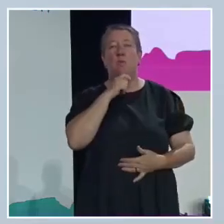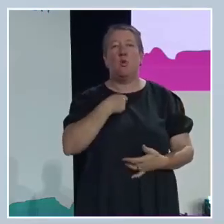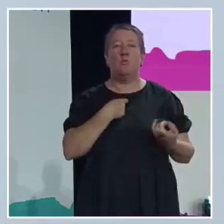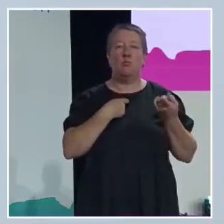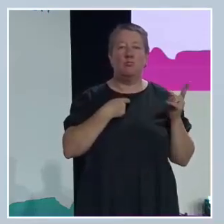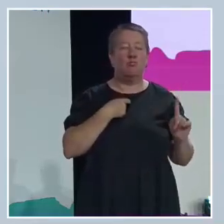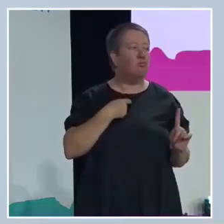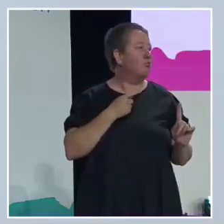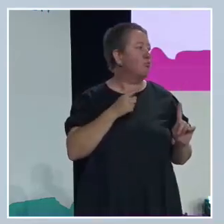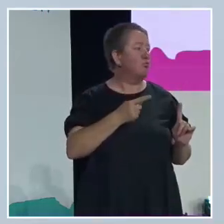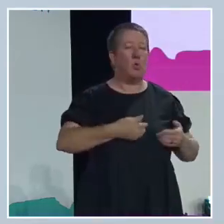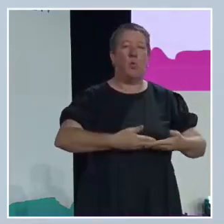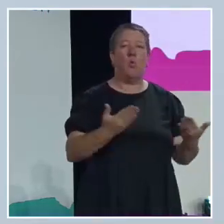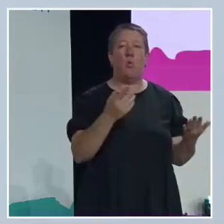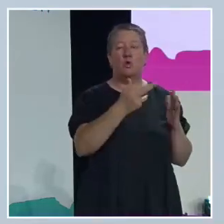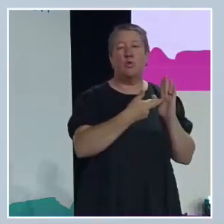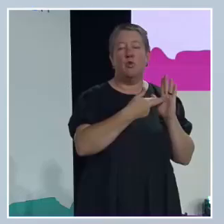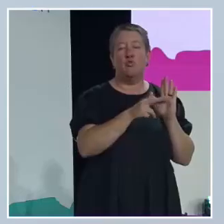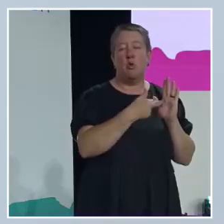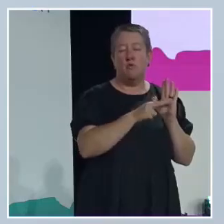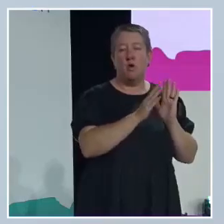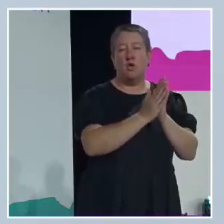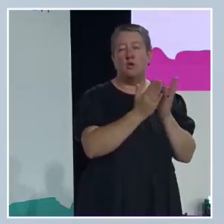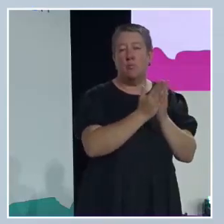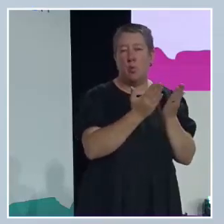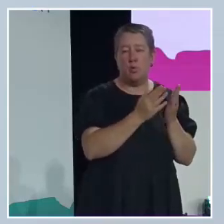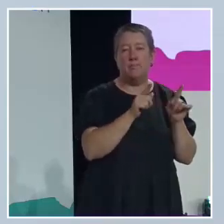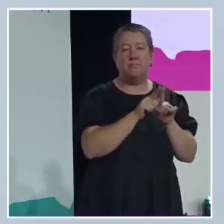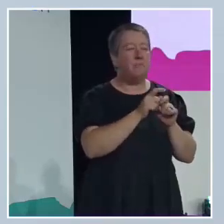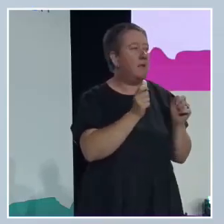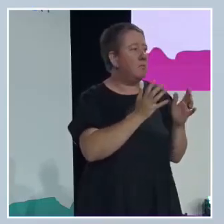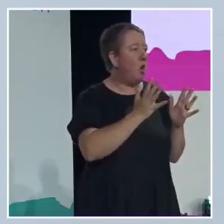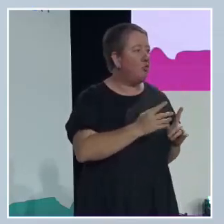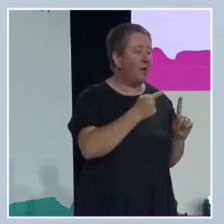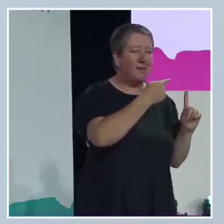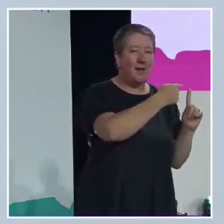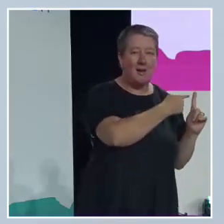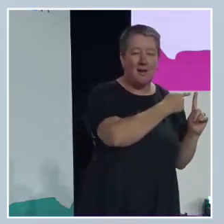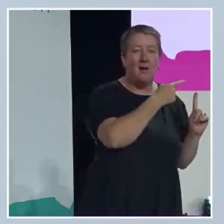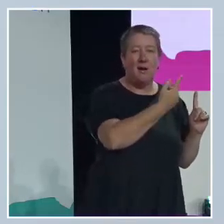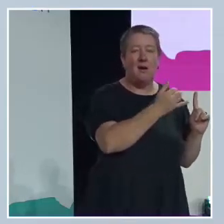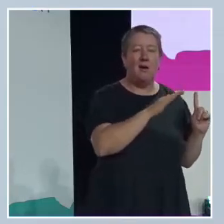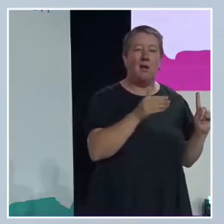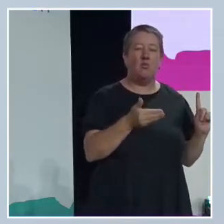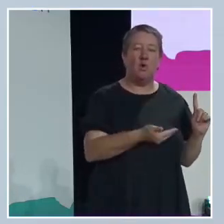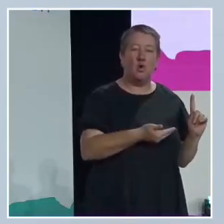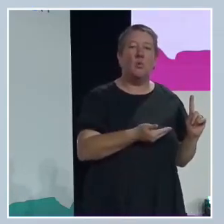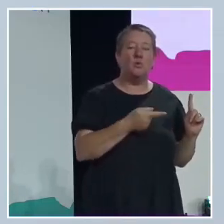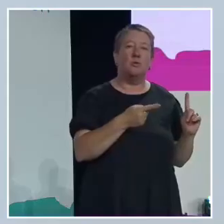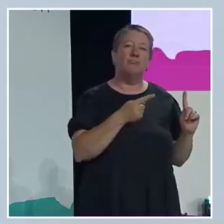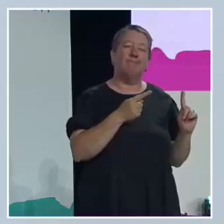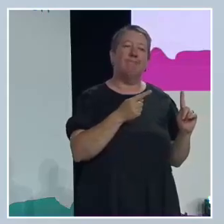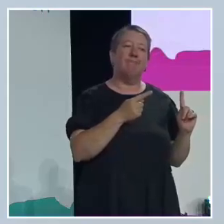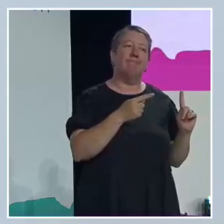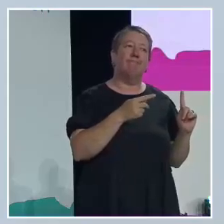this reference book. As moderator just now introduced in a very